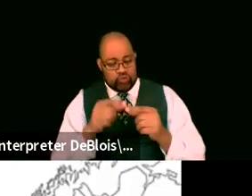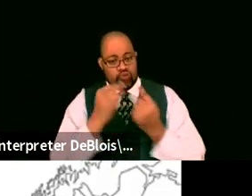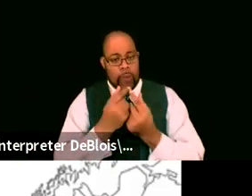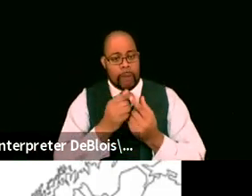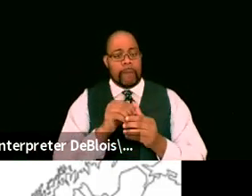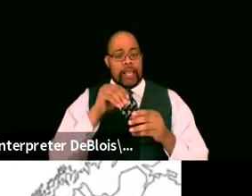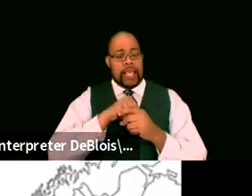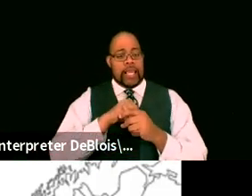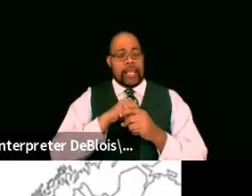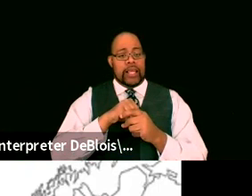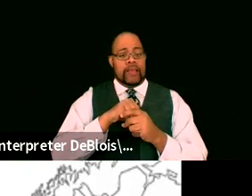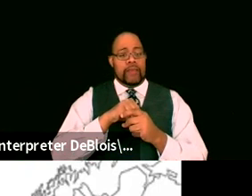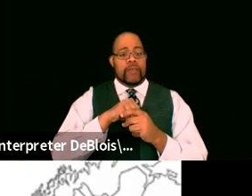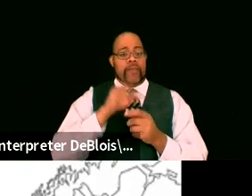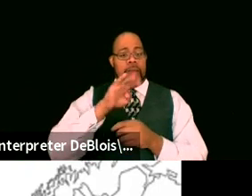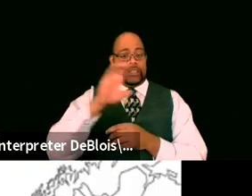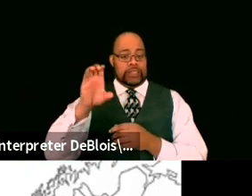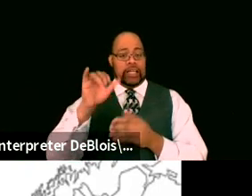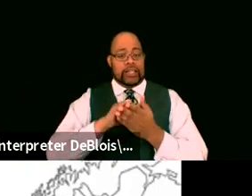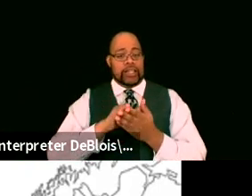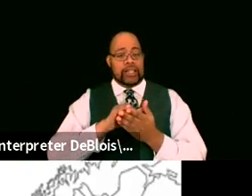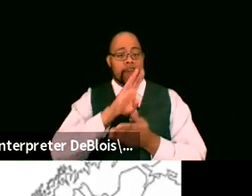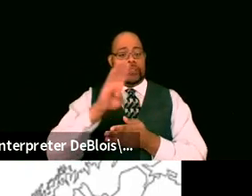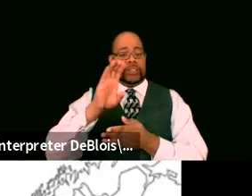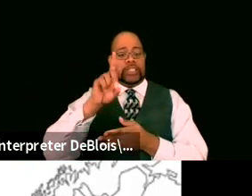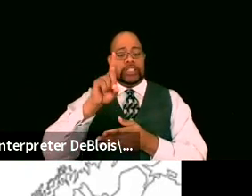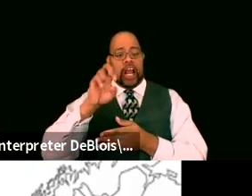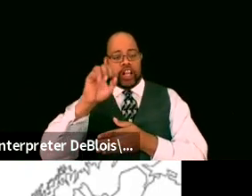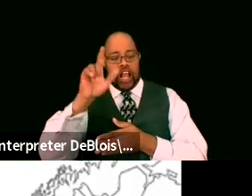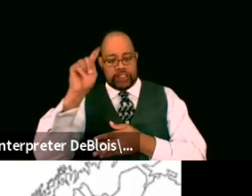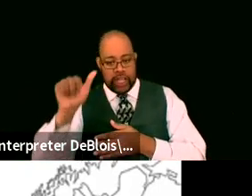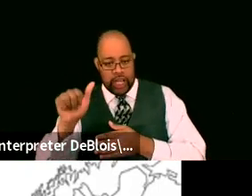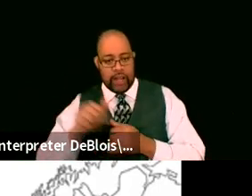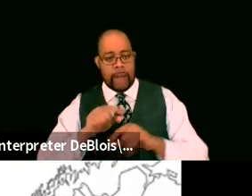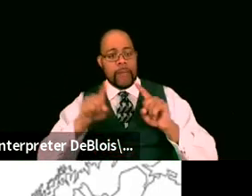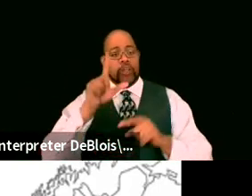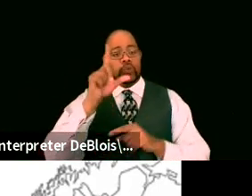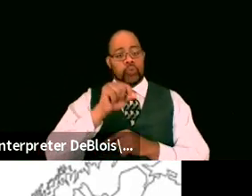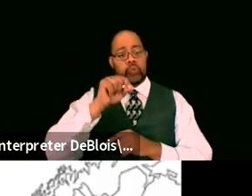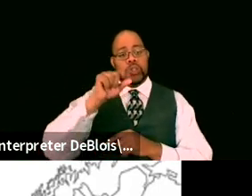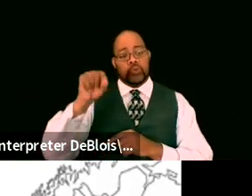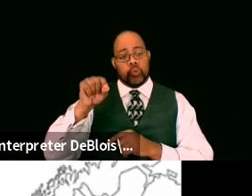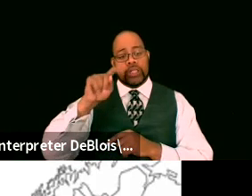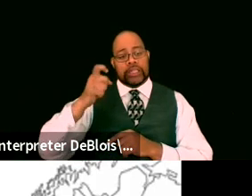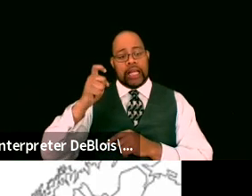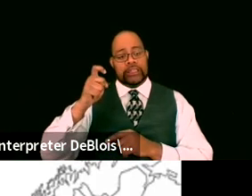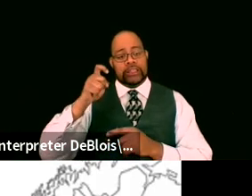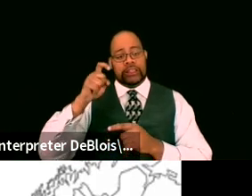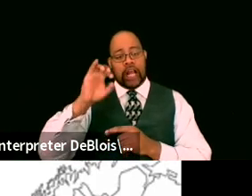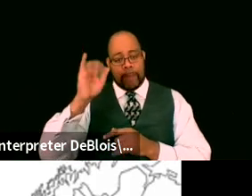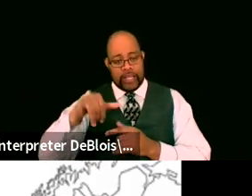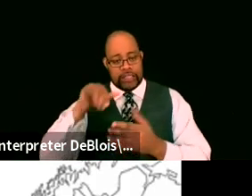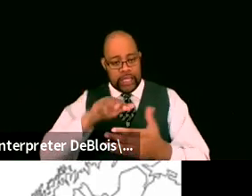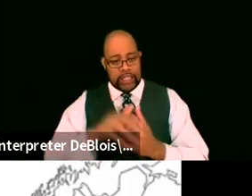species within the Burkholderia-Sapiecia complex was Burkholderia lata. However, a 2020 taxonomic study, which used a combination of